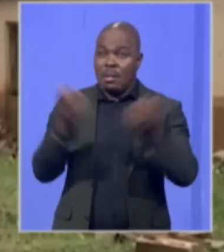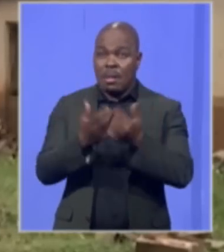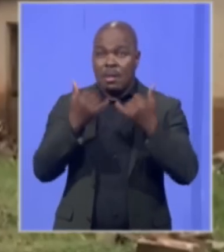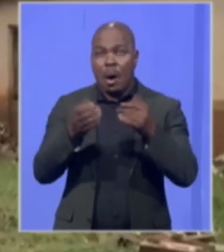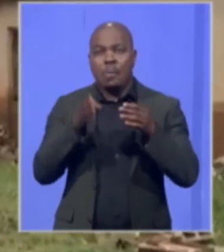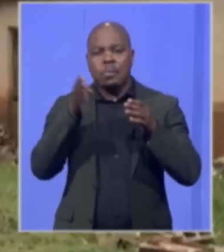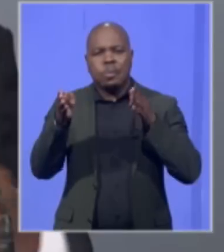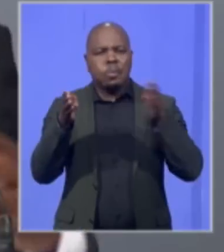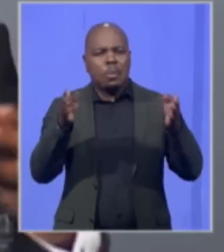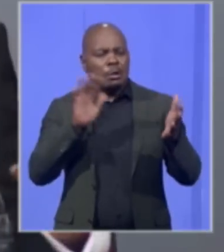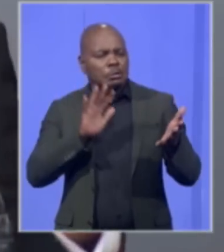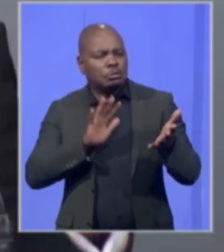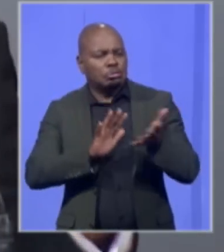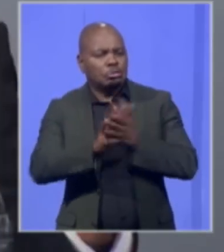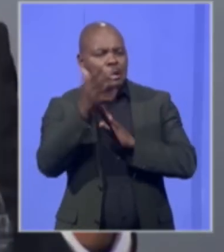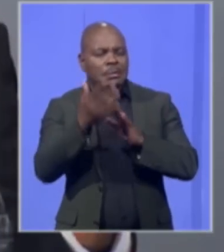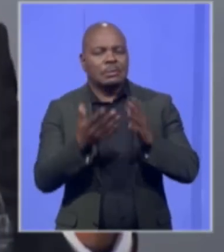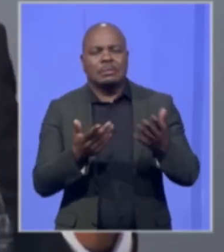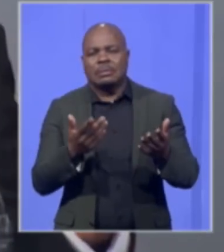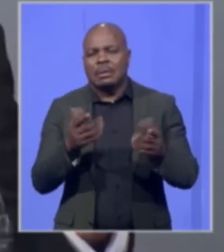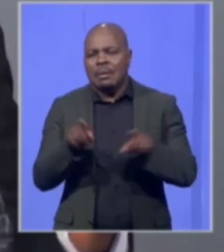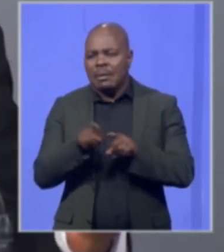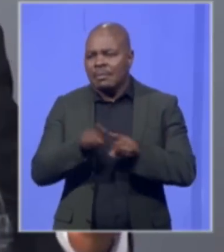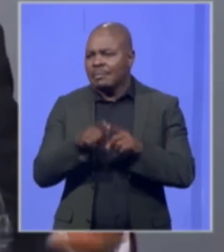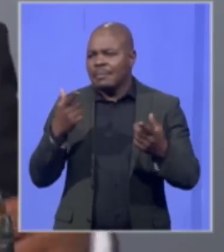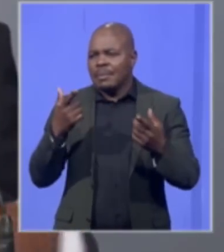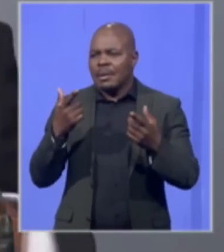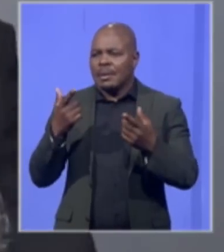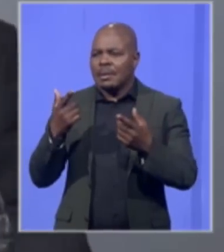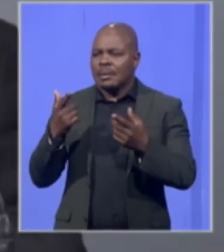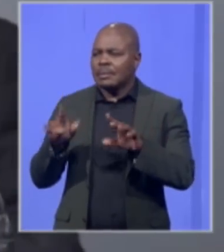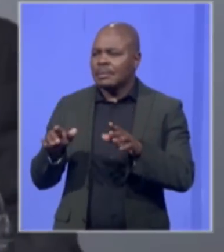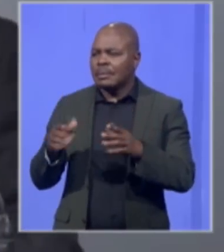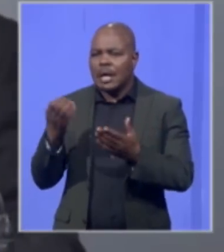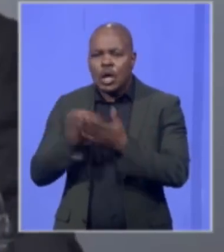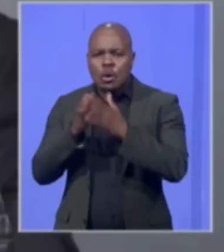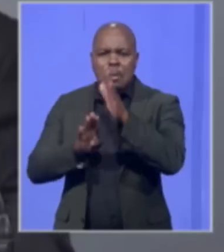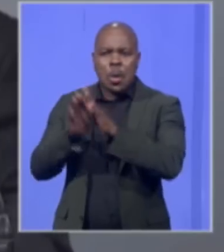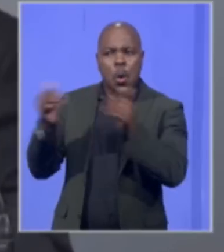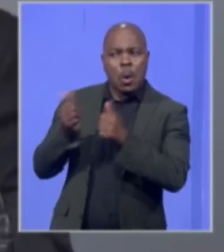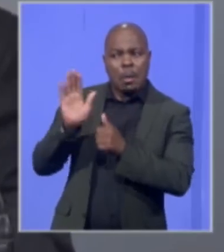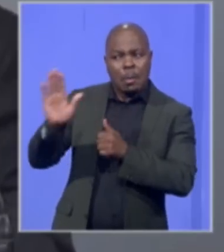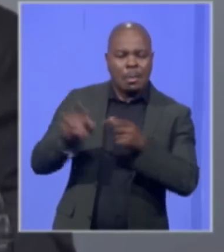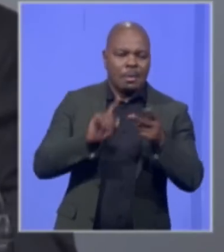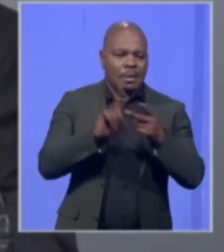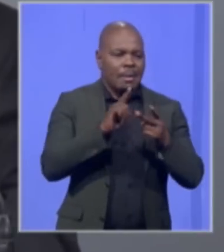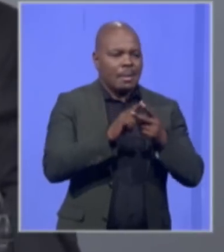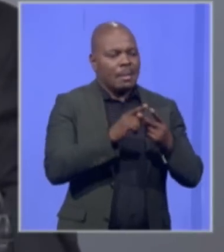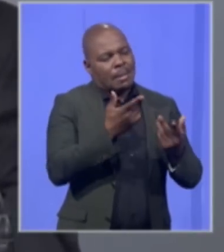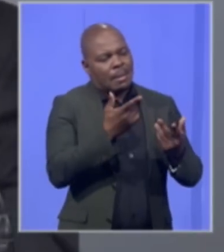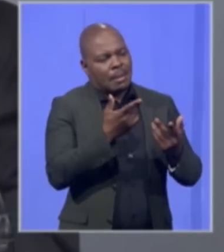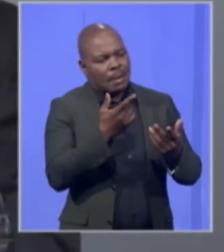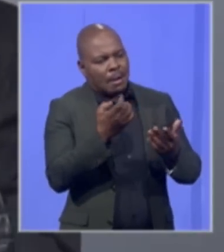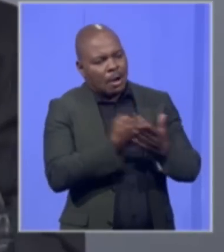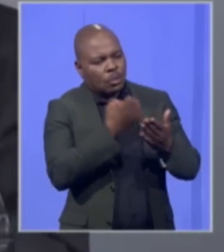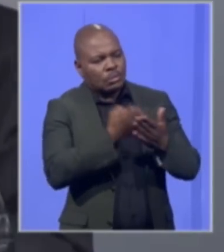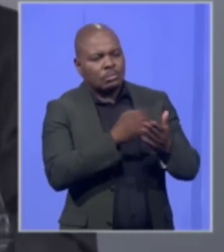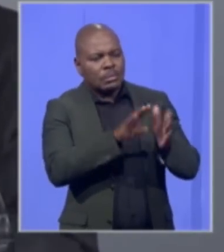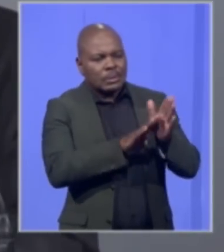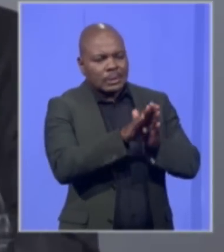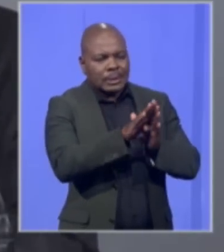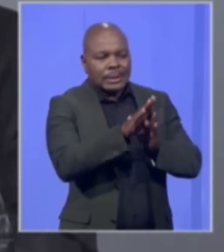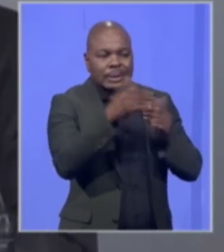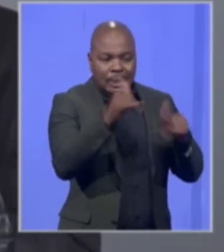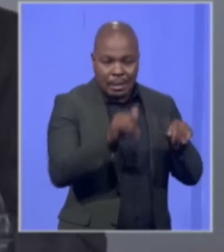disasters, both in the developed economy world as well as in the developing economy part of the